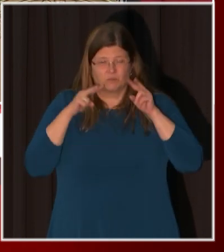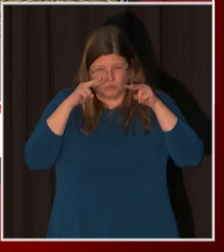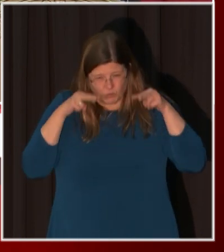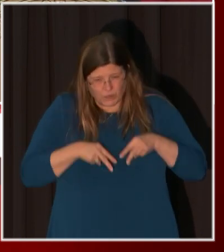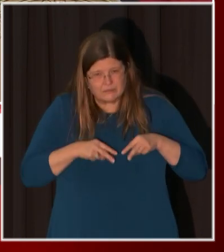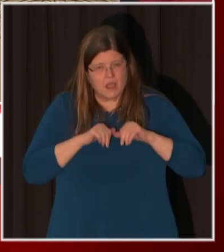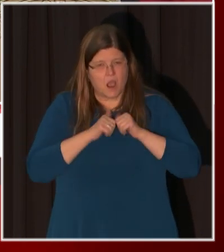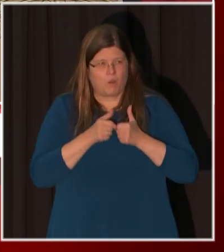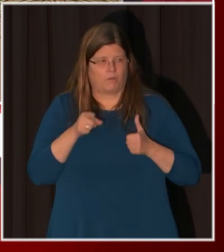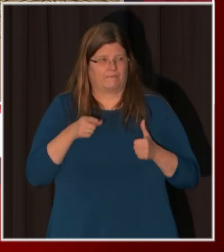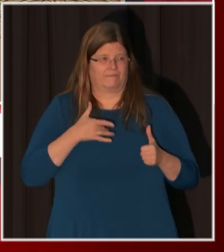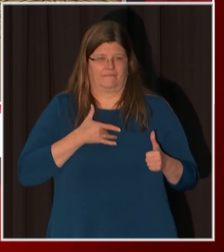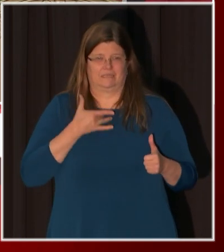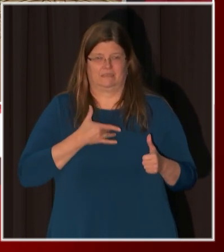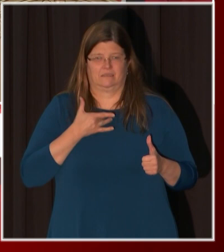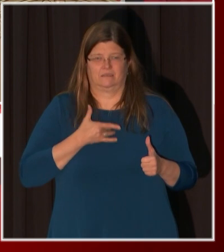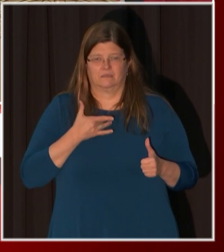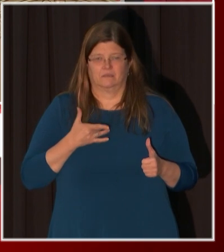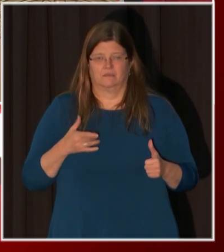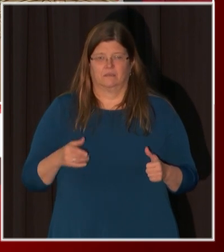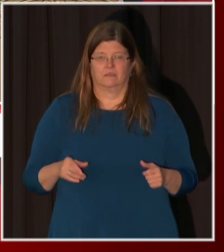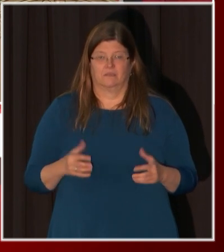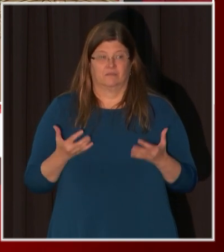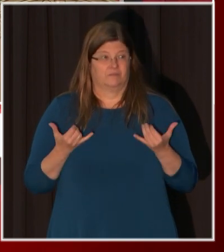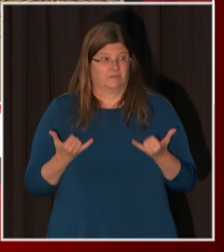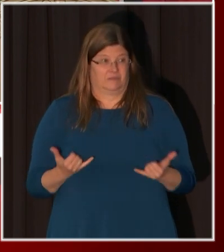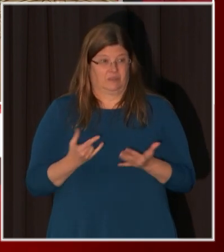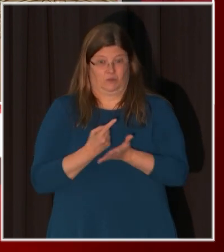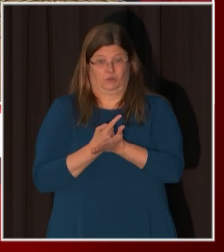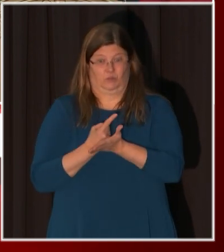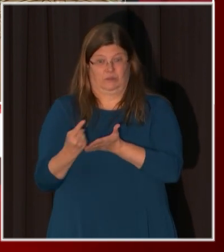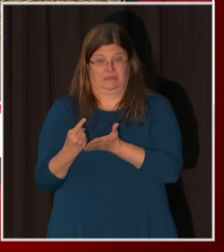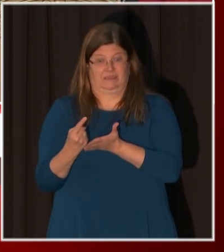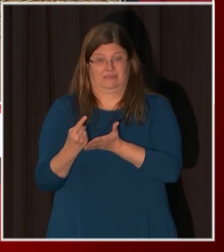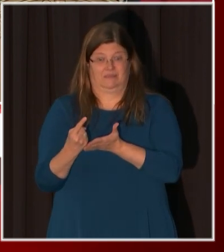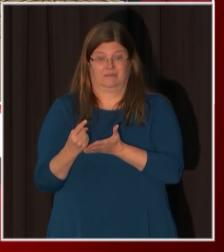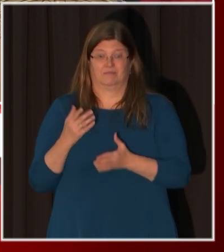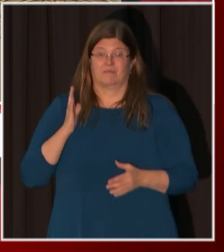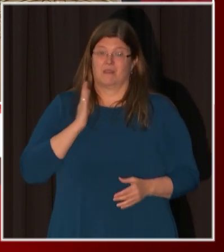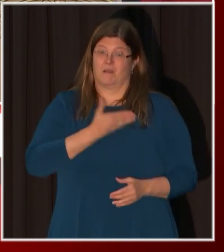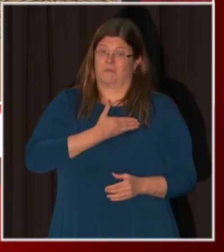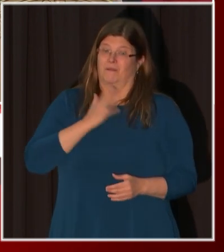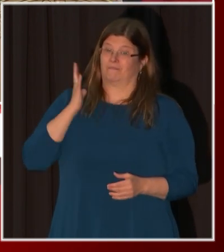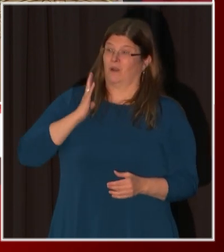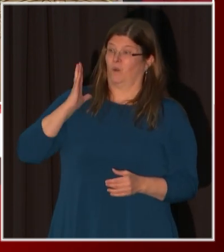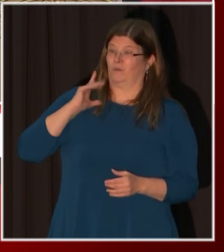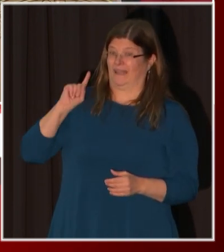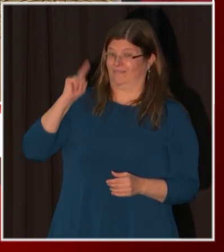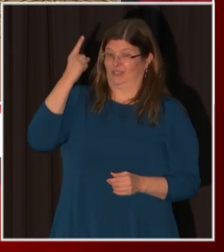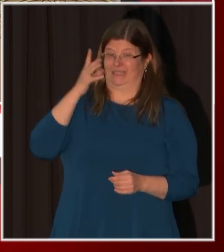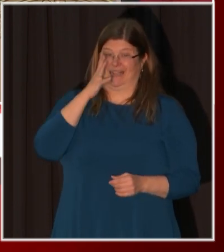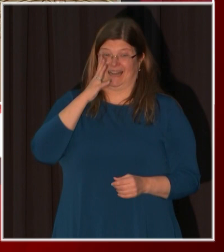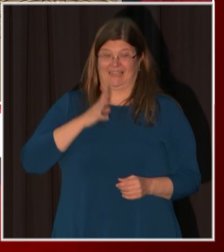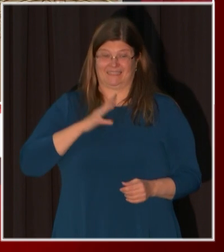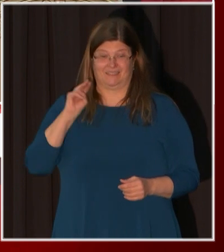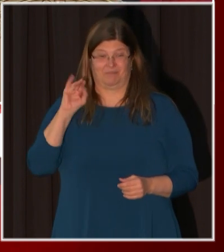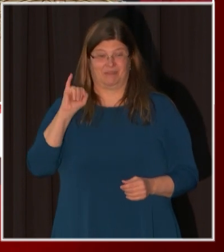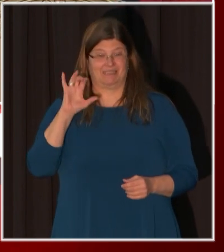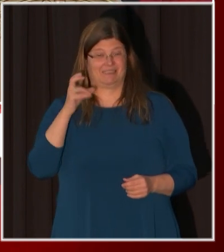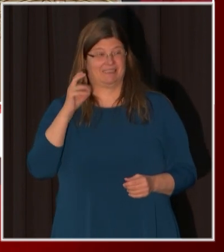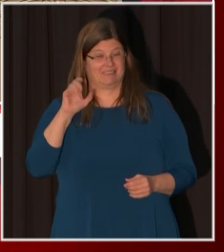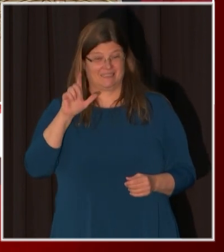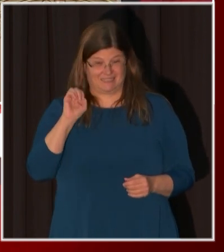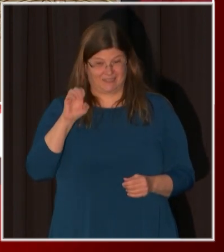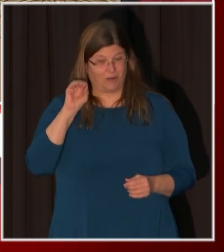week, also former First Lady Michelle Obama is going to help us get the word out as well about symptoms